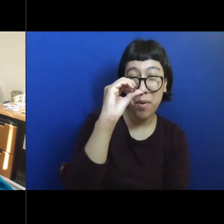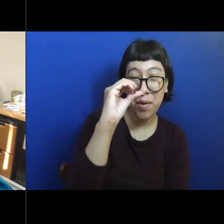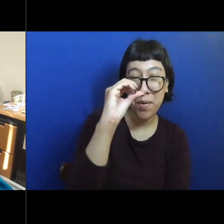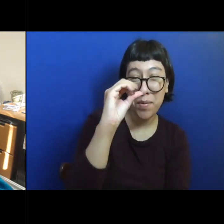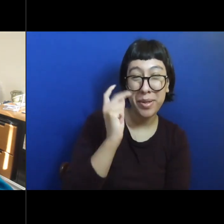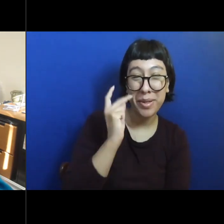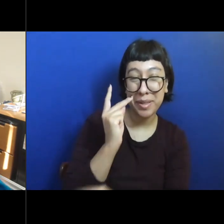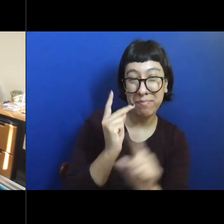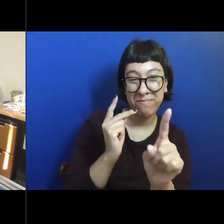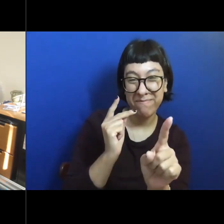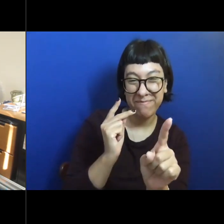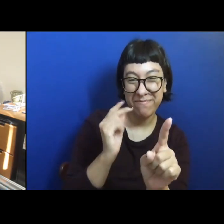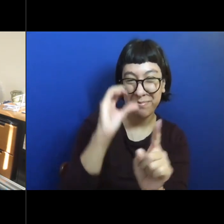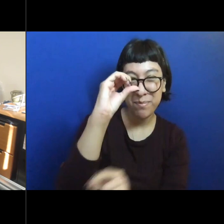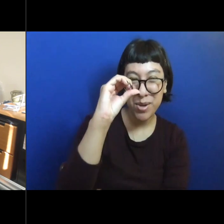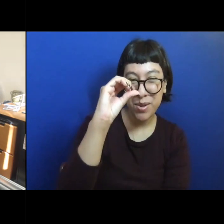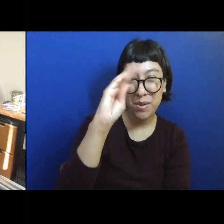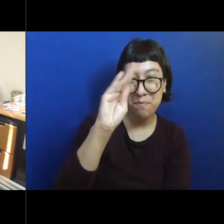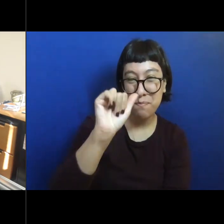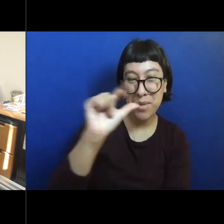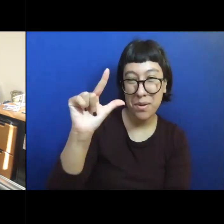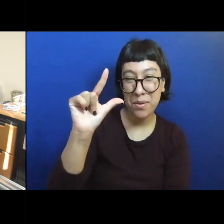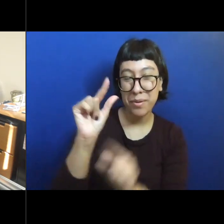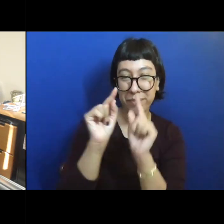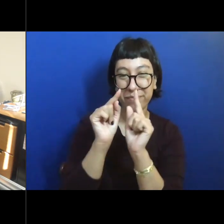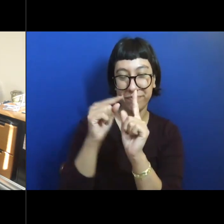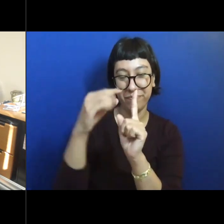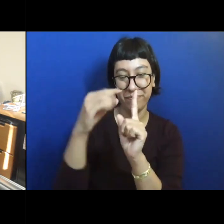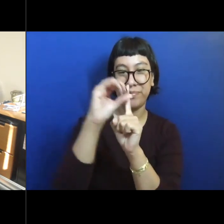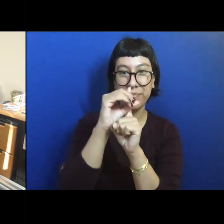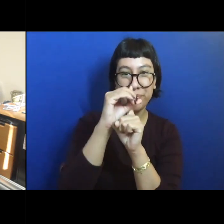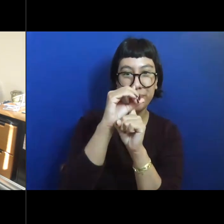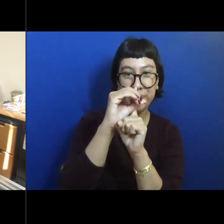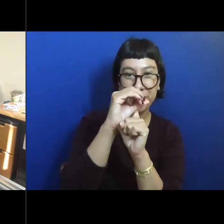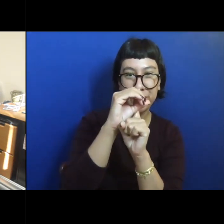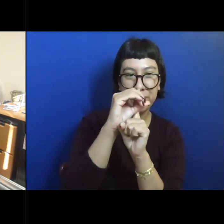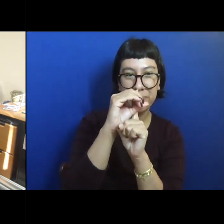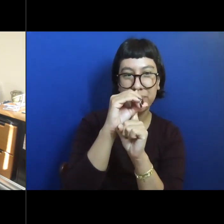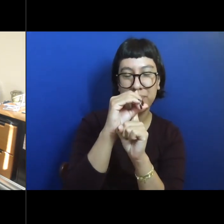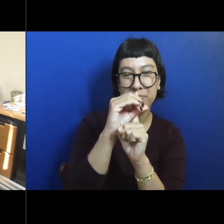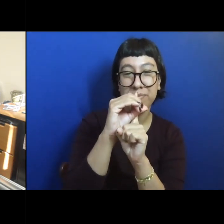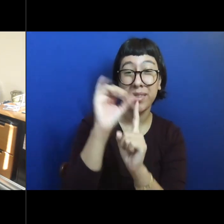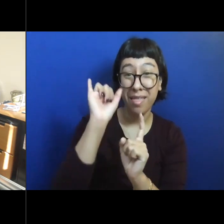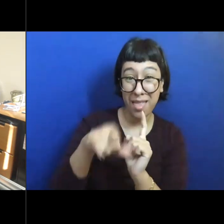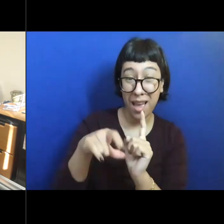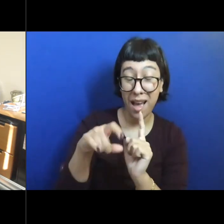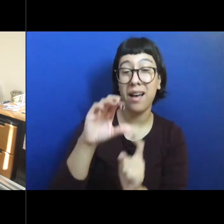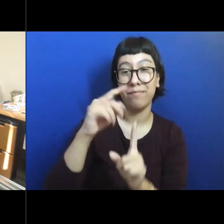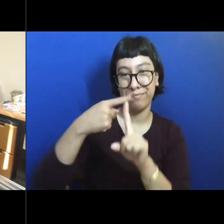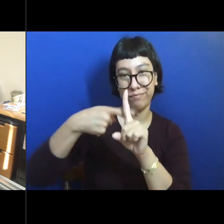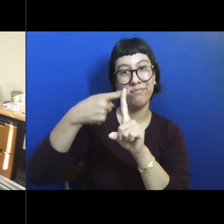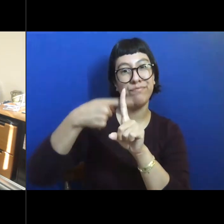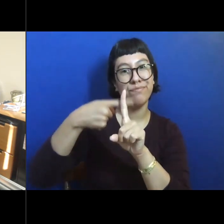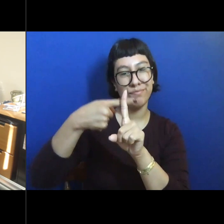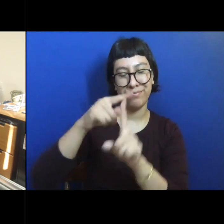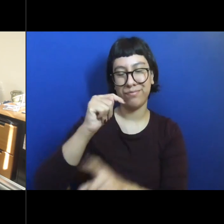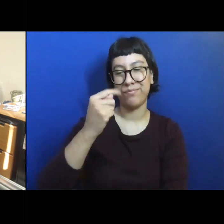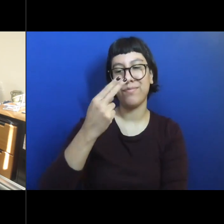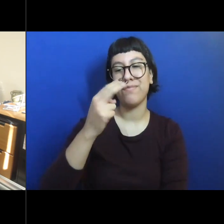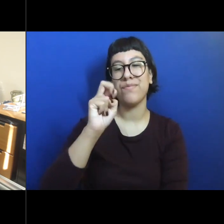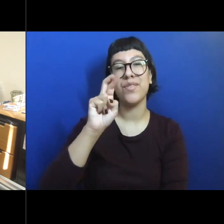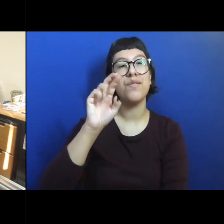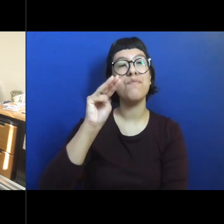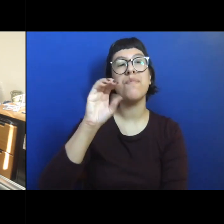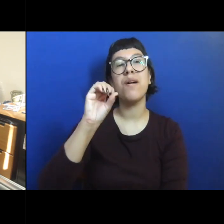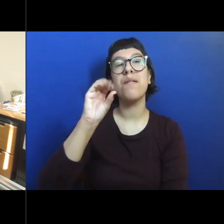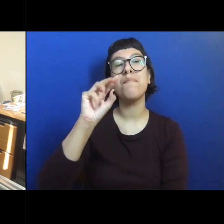There's a teeny little metal ball above my fingers. It's just a teeny little thing right there. That's our thermometer. And that's what's measuring the